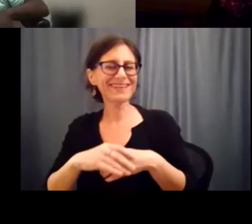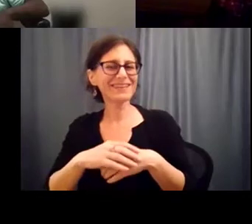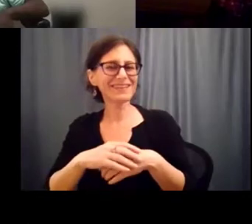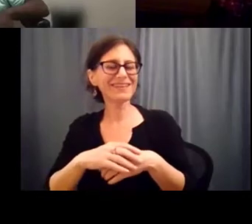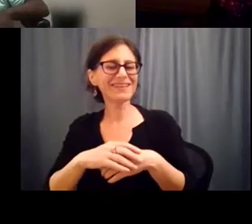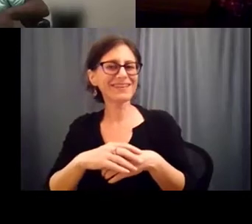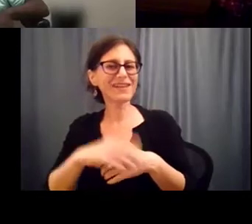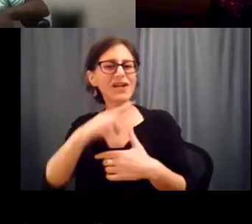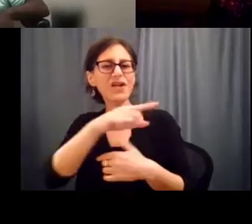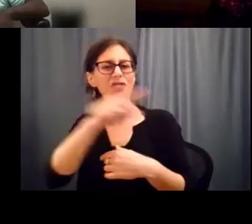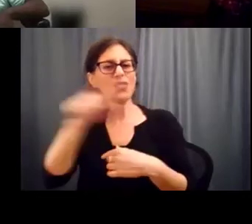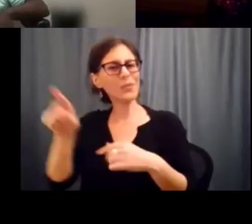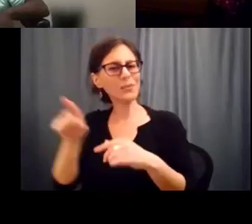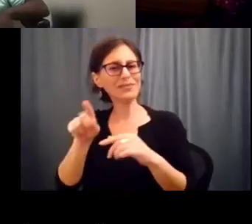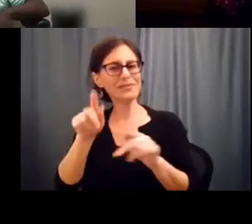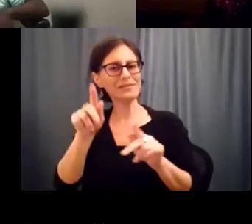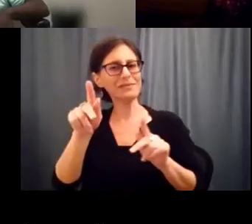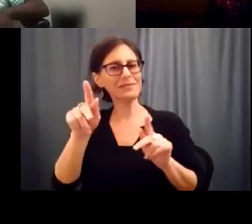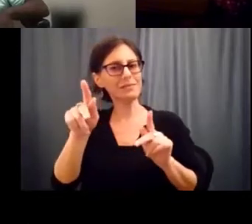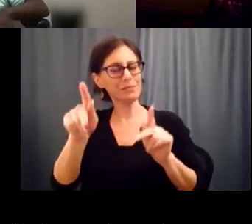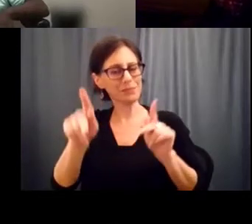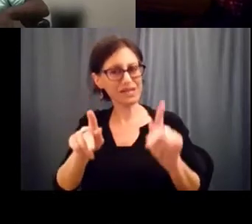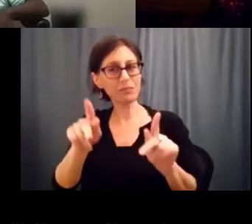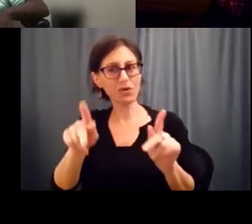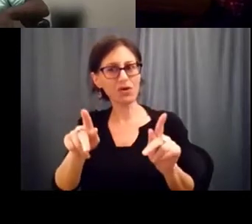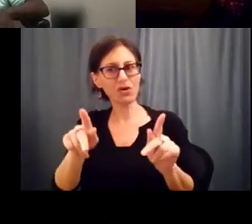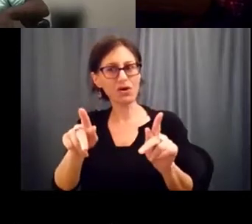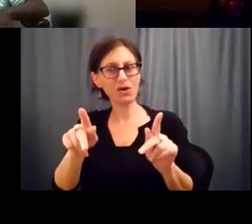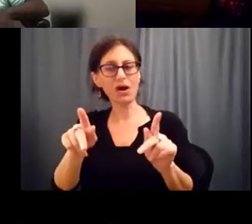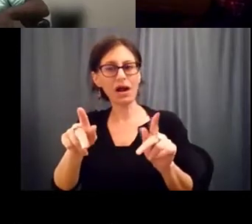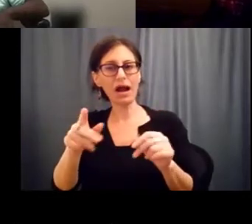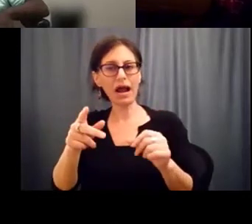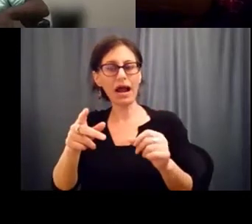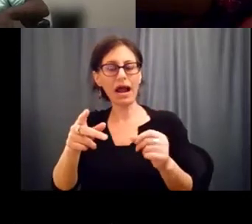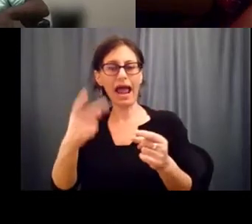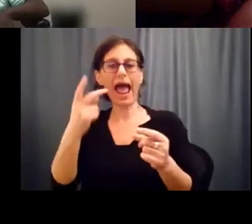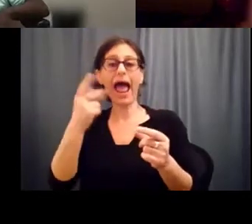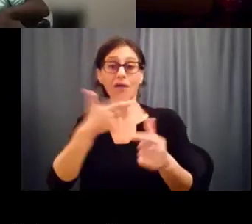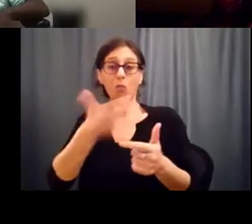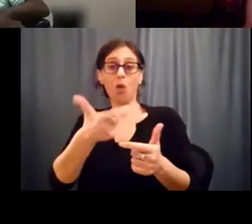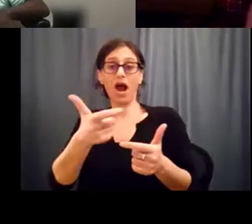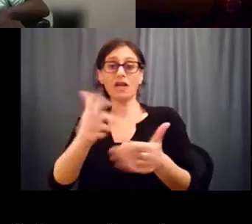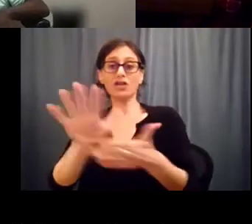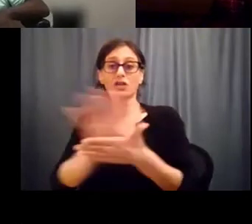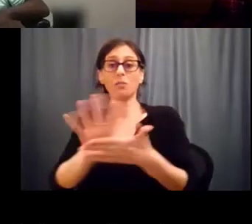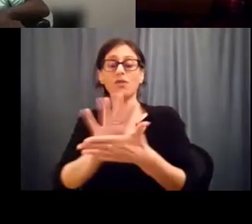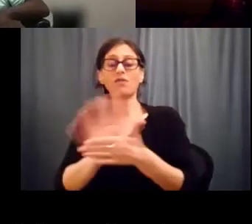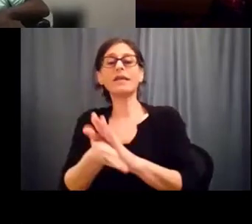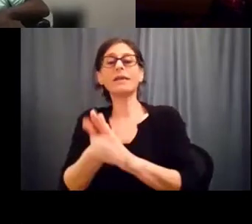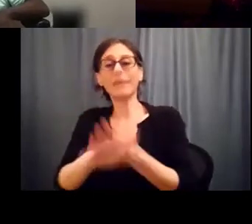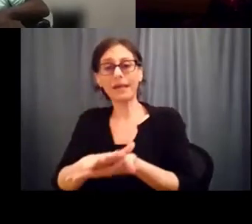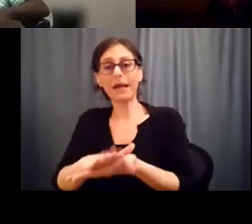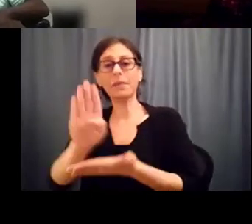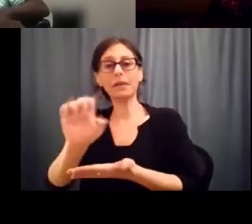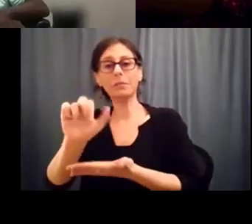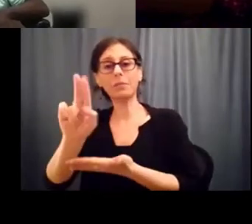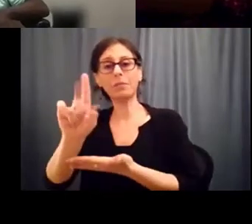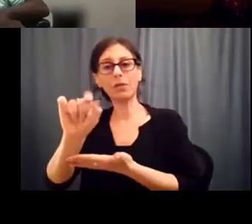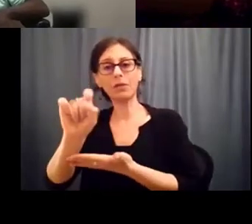are individuals who had really seen Becoming Bulletproof and been like, you know, really inspired by that.